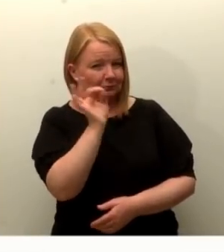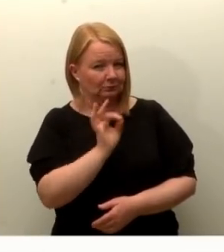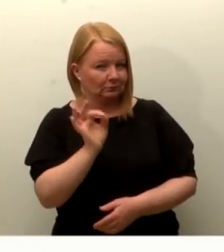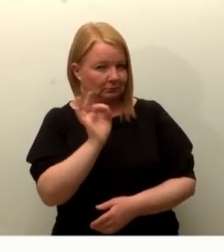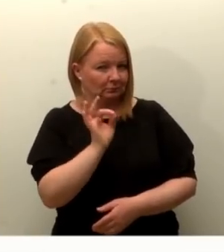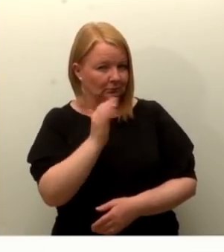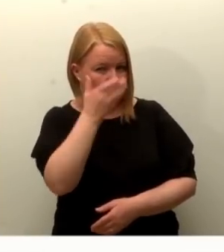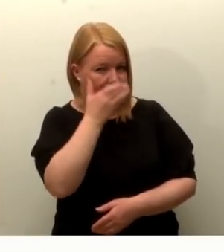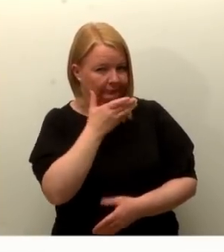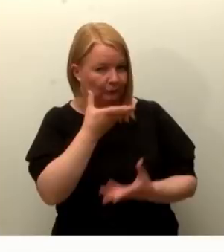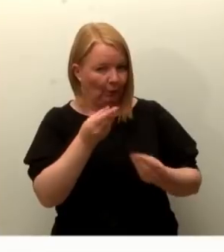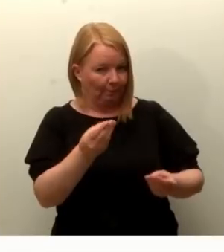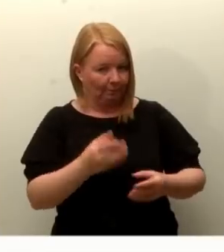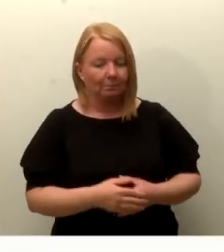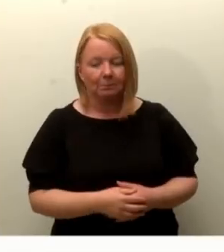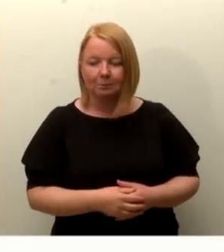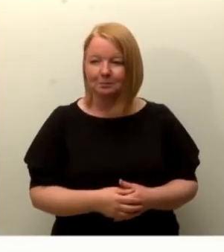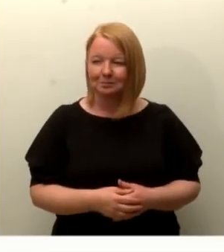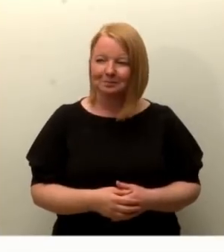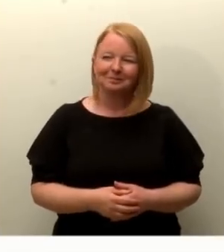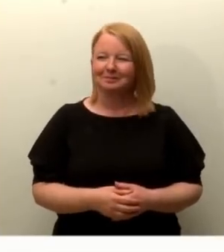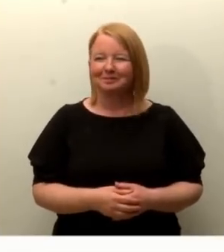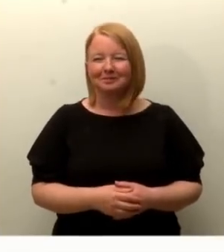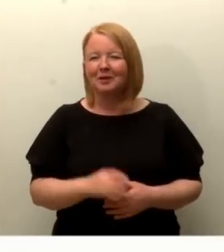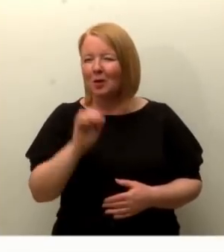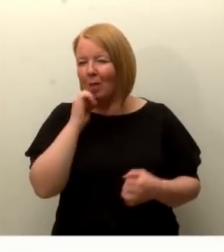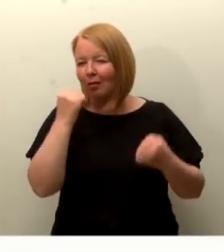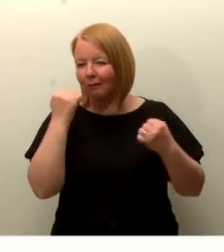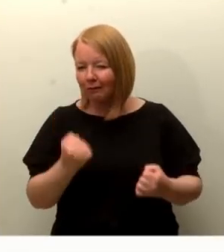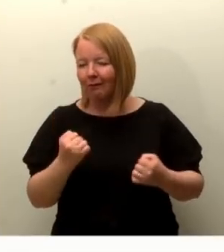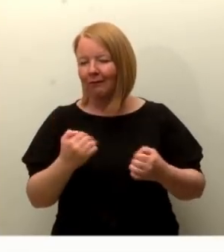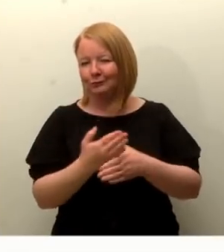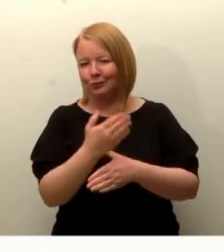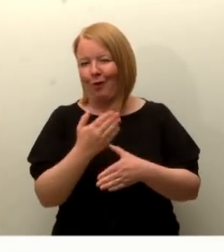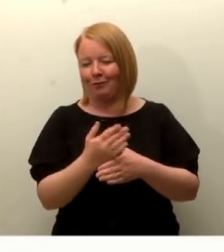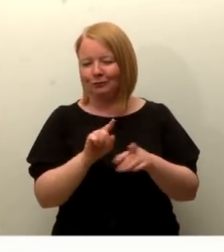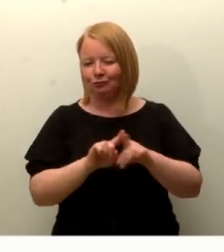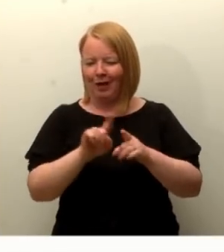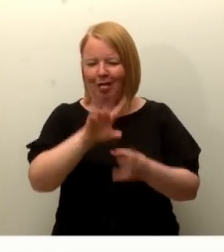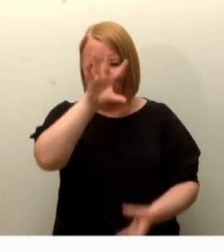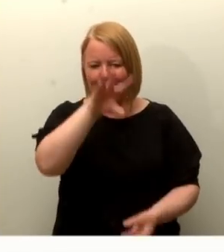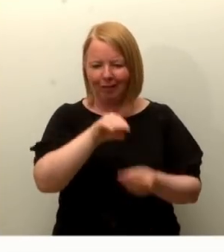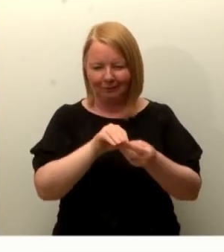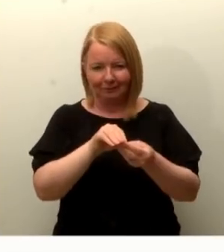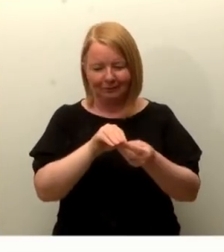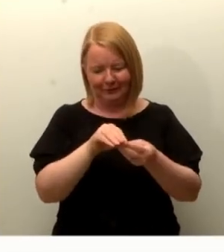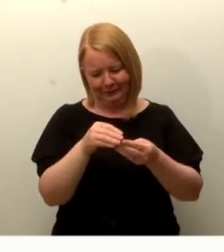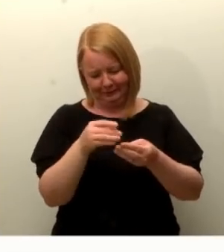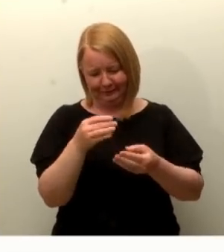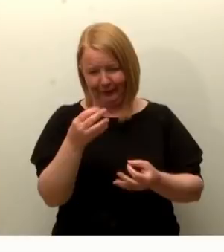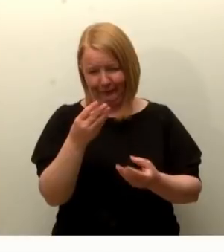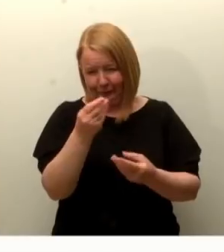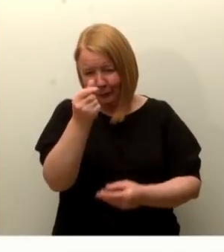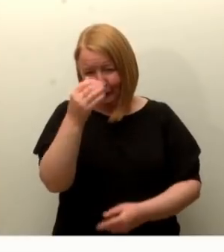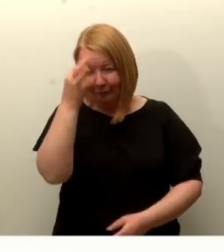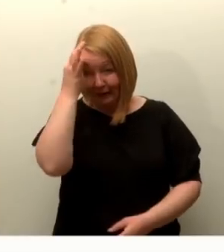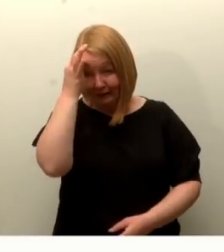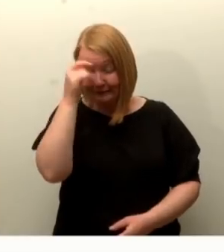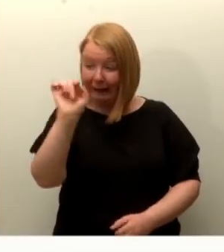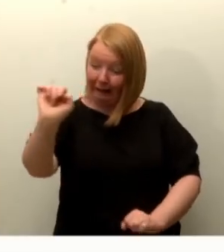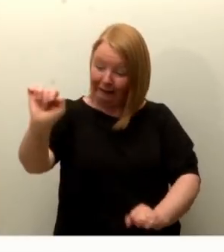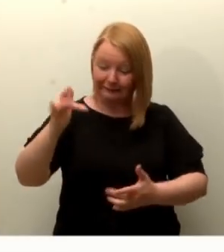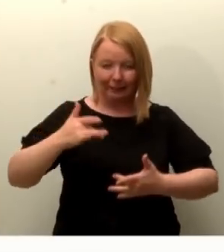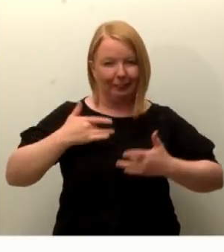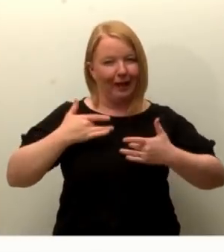then. It is going to be a tough job to try and summarize in a few minutes his life as I know